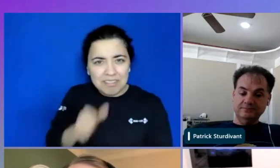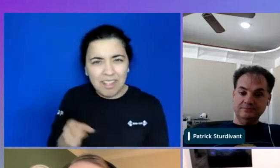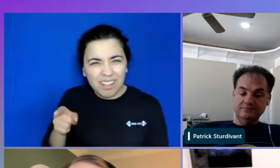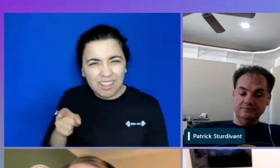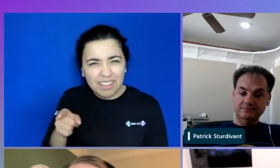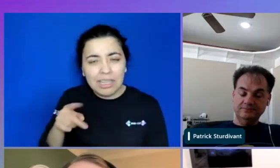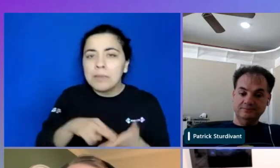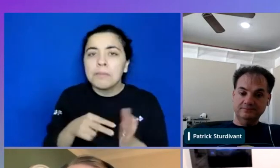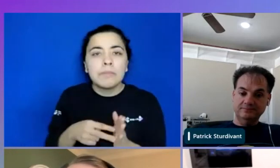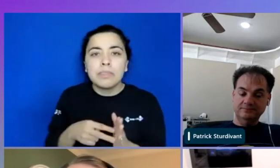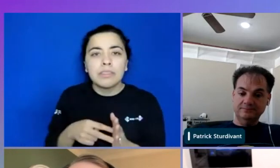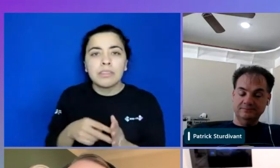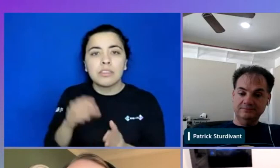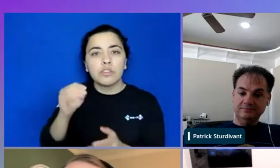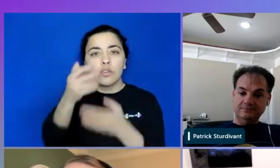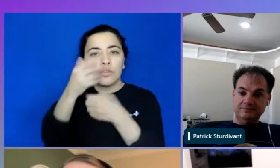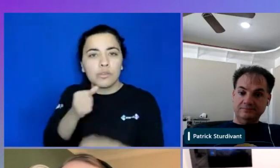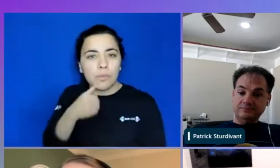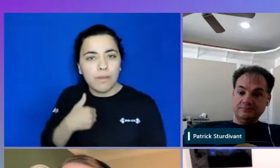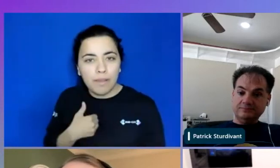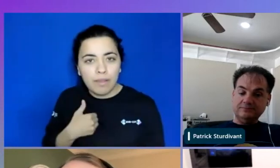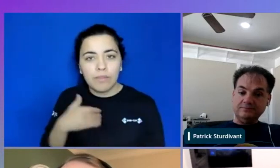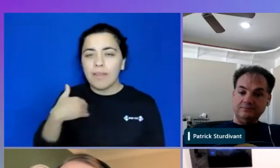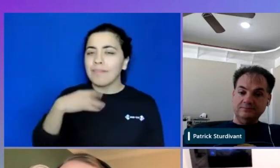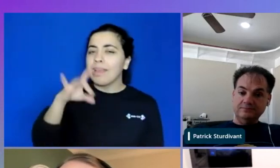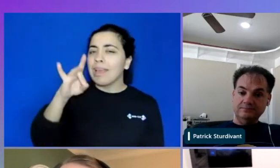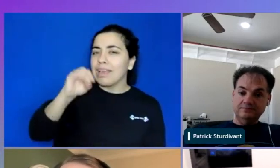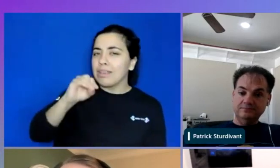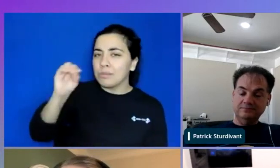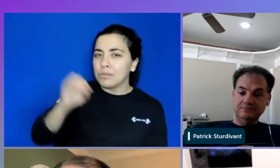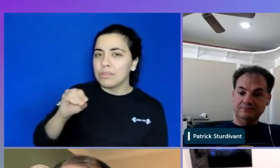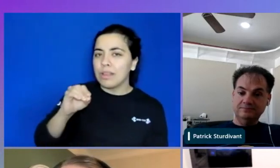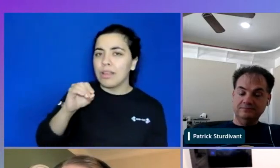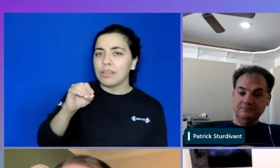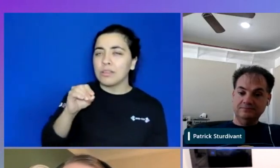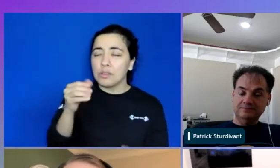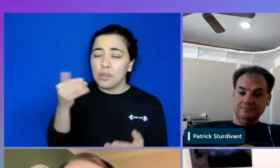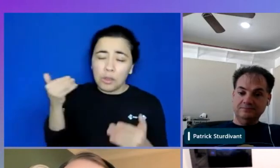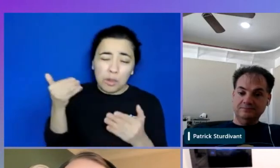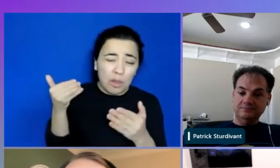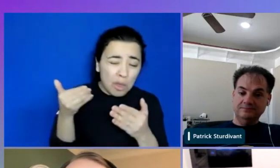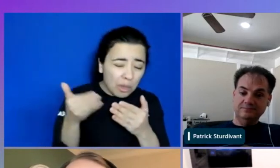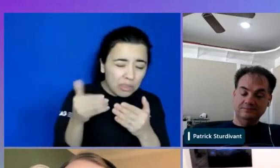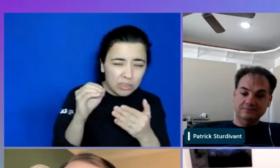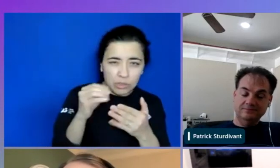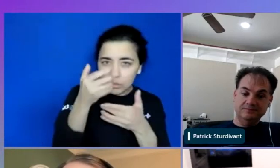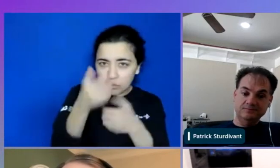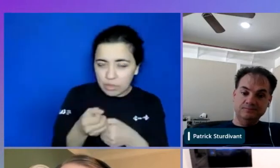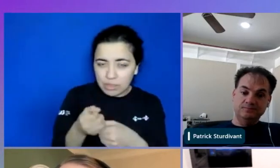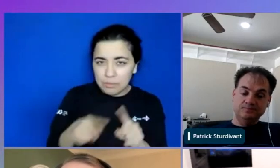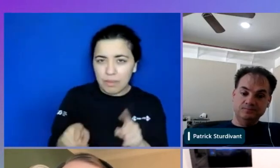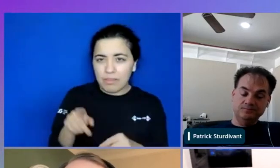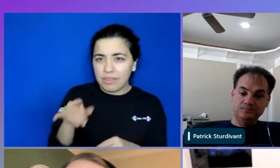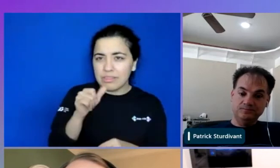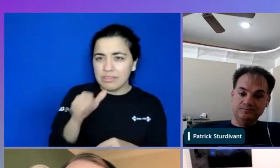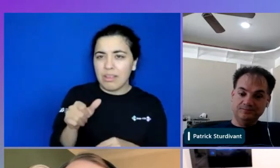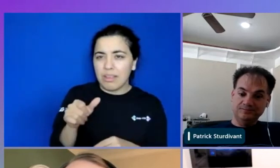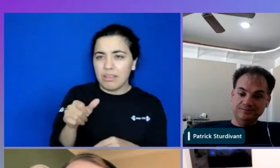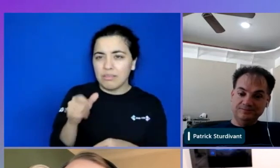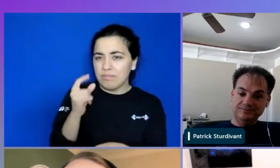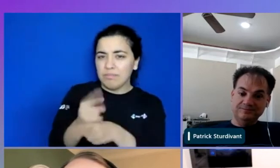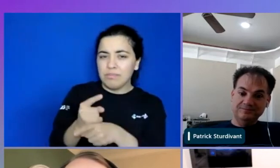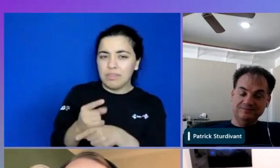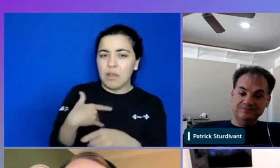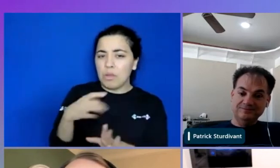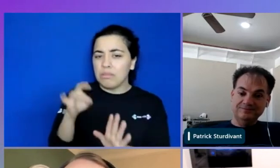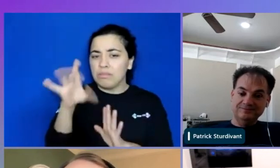You don't have zero trust. You have 80% close to zero trust. So sorry, I just wanted to pipe that in.